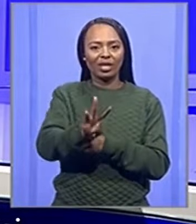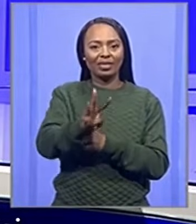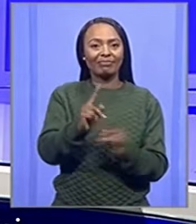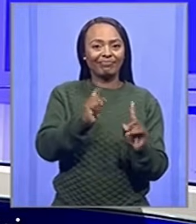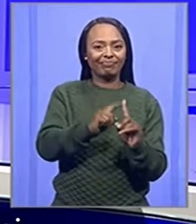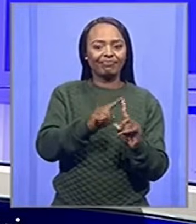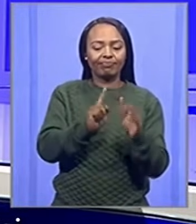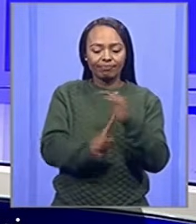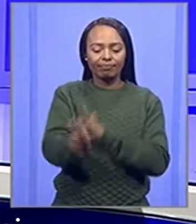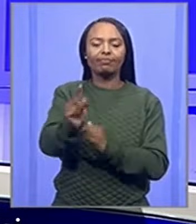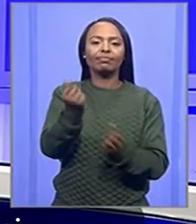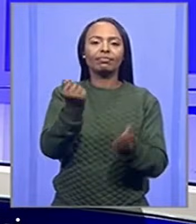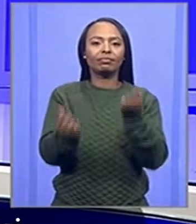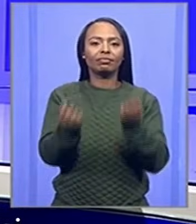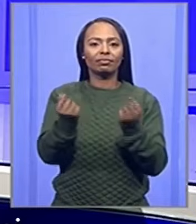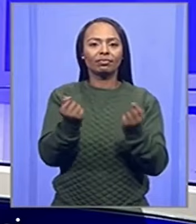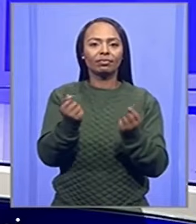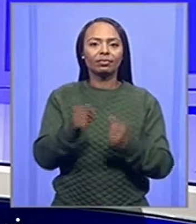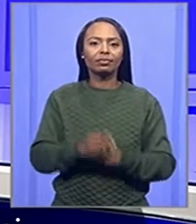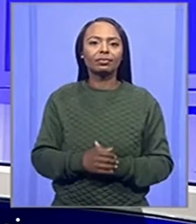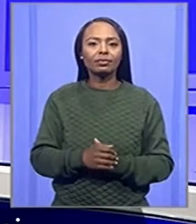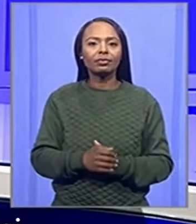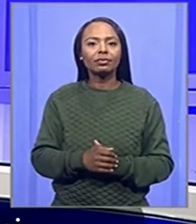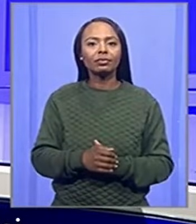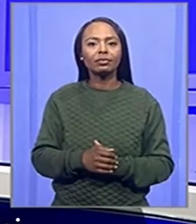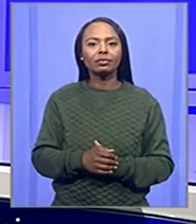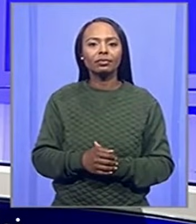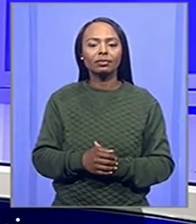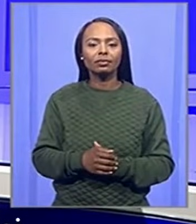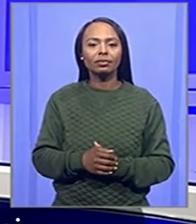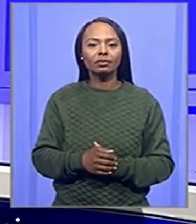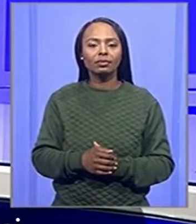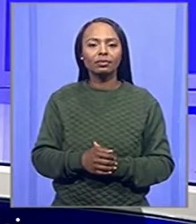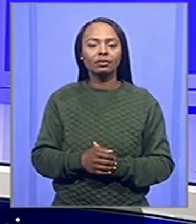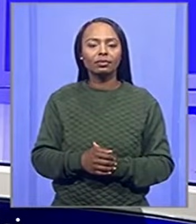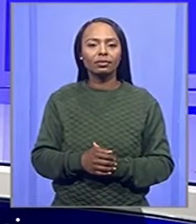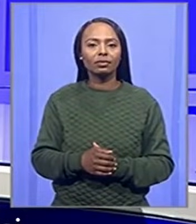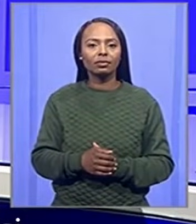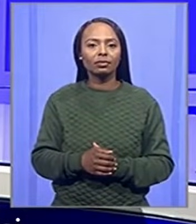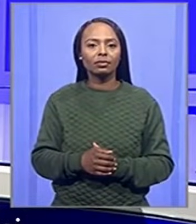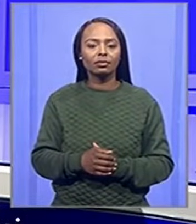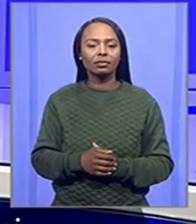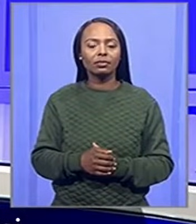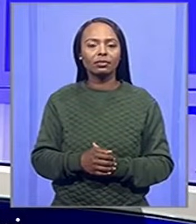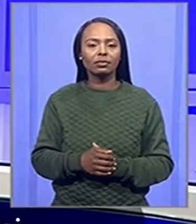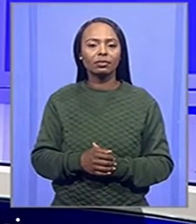go tlhagelela ka bokhutshwane kwa kgotlatshekelo ya magistrata Molopo go sa le gale gompieno.